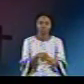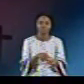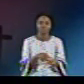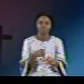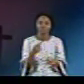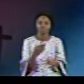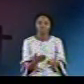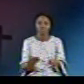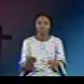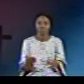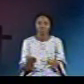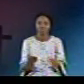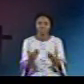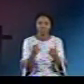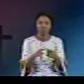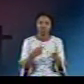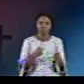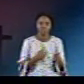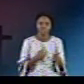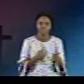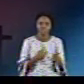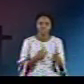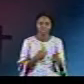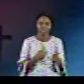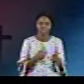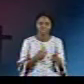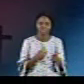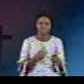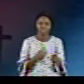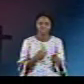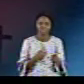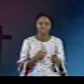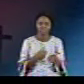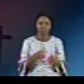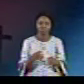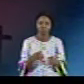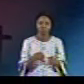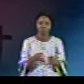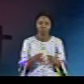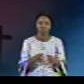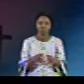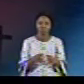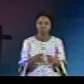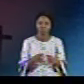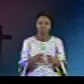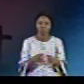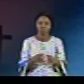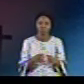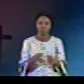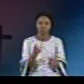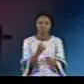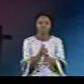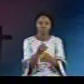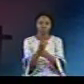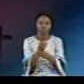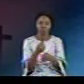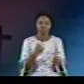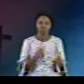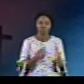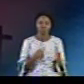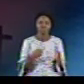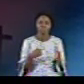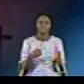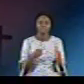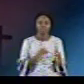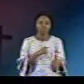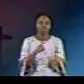come to me he just called me as a pen and this pen was homie severely and he says that i can't walk i can't